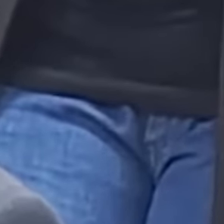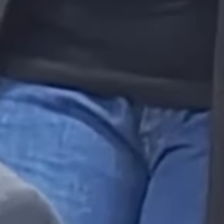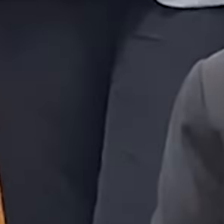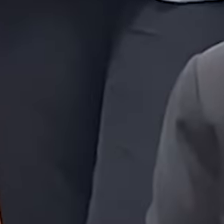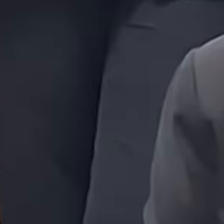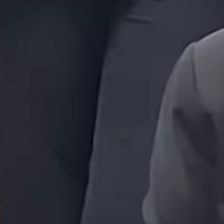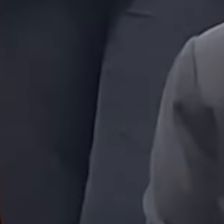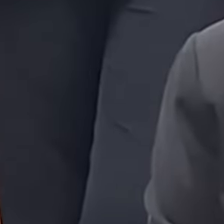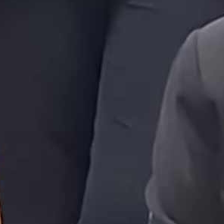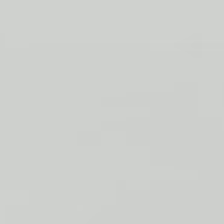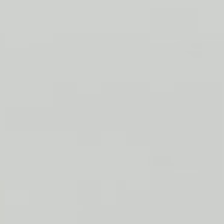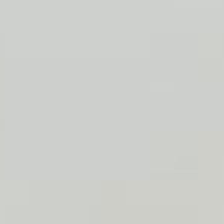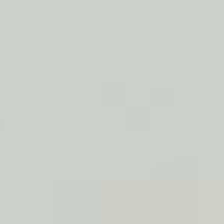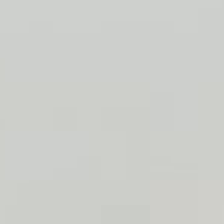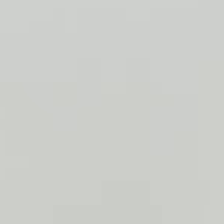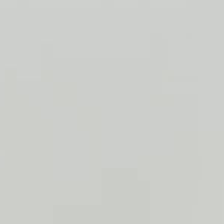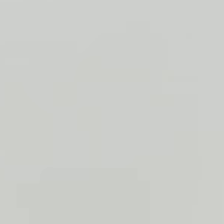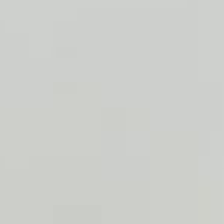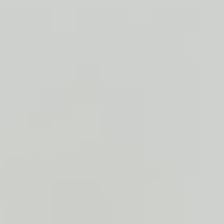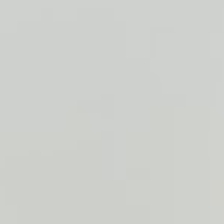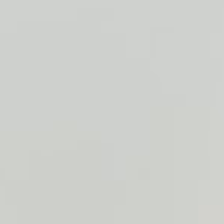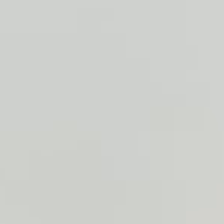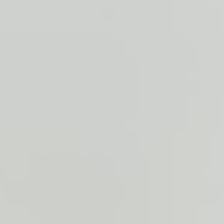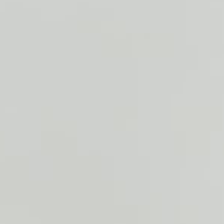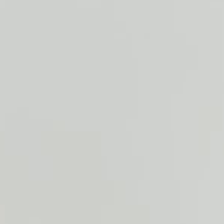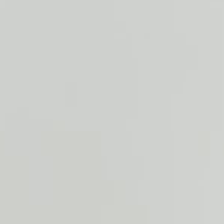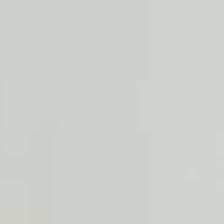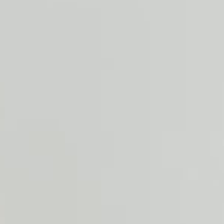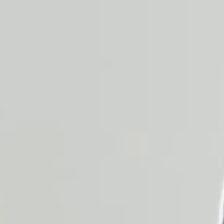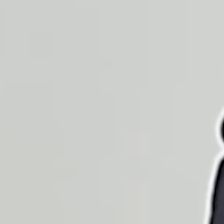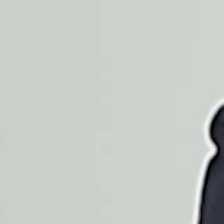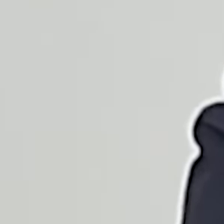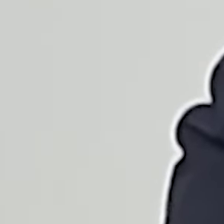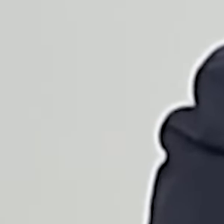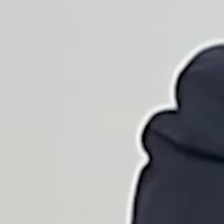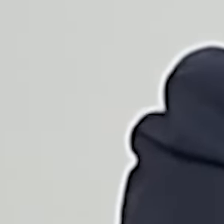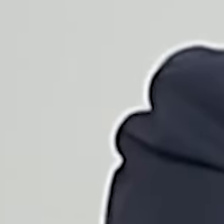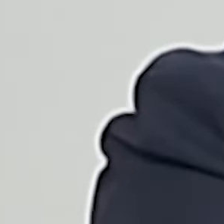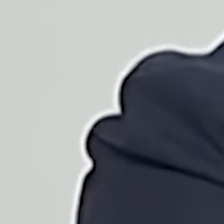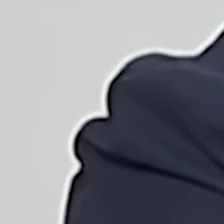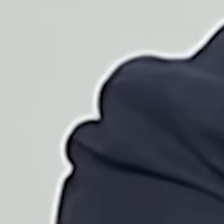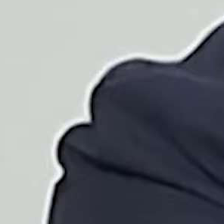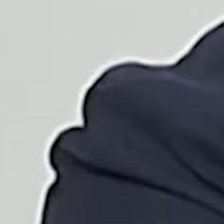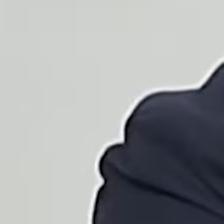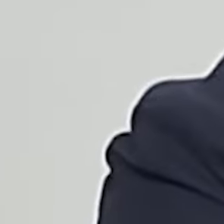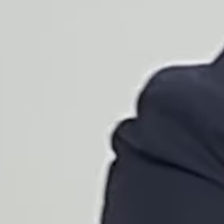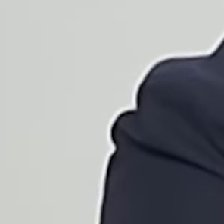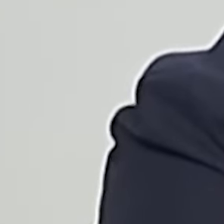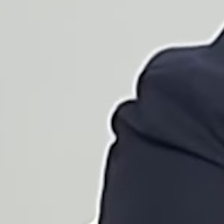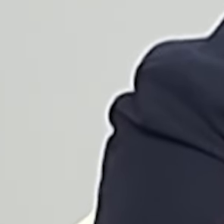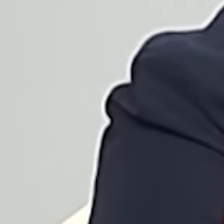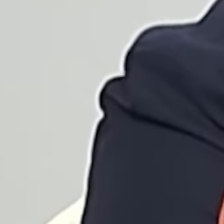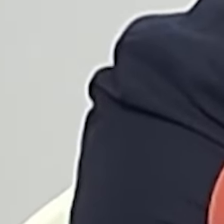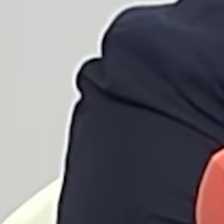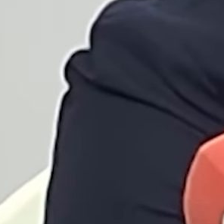and selfless internationalism. Again, the Tazara spirit, which is right on the wall here. The